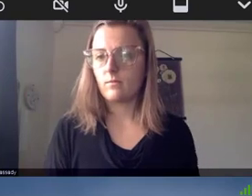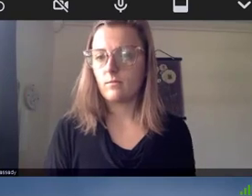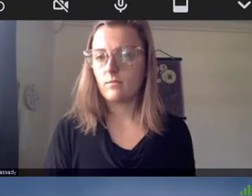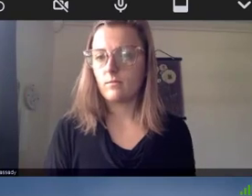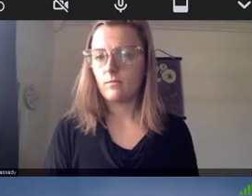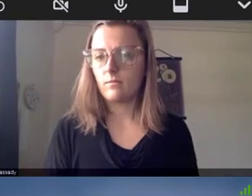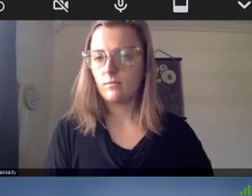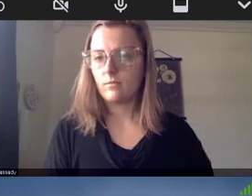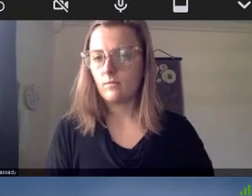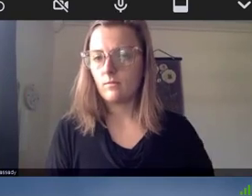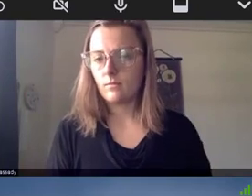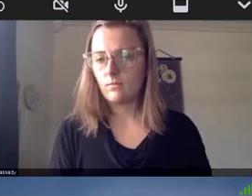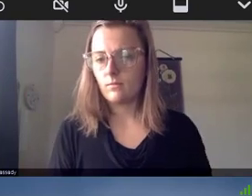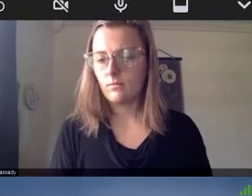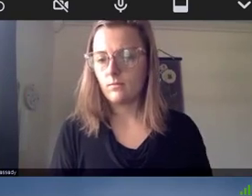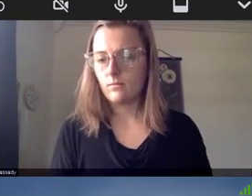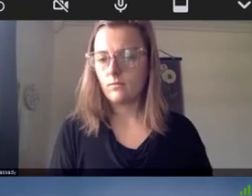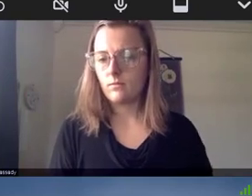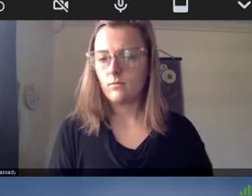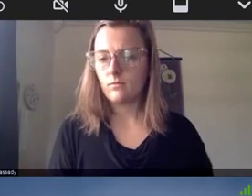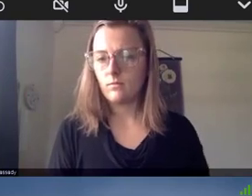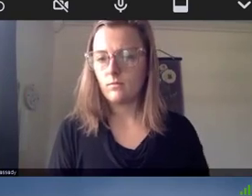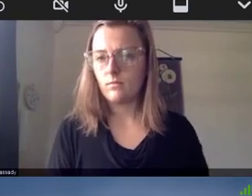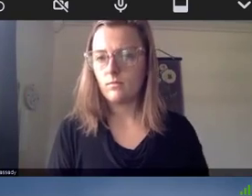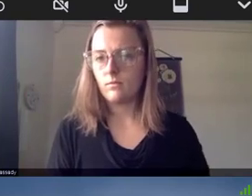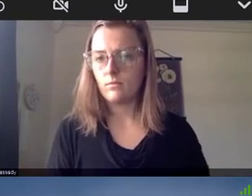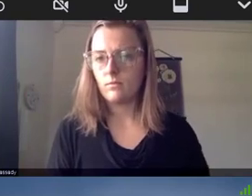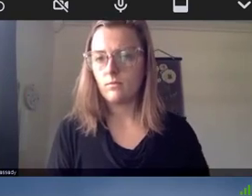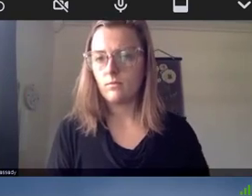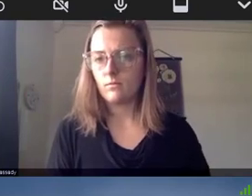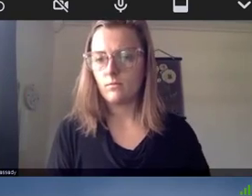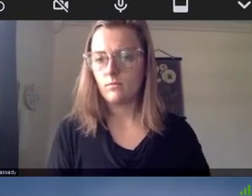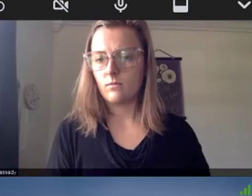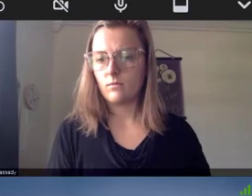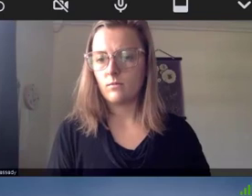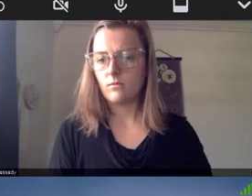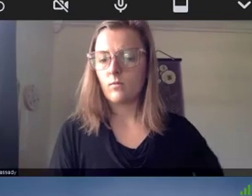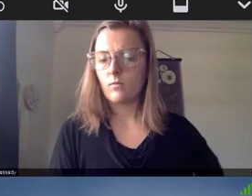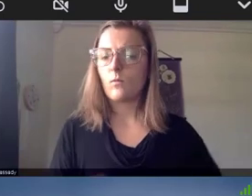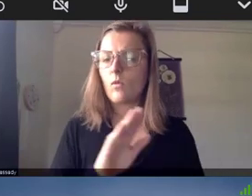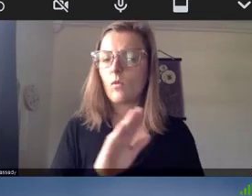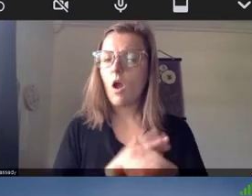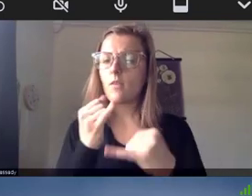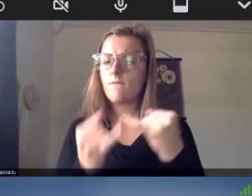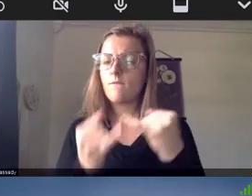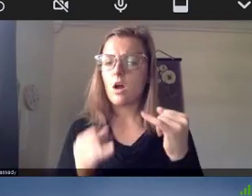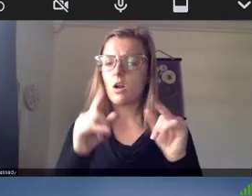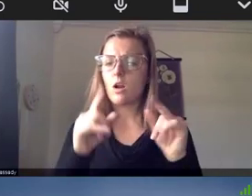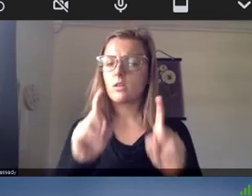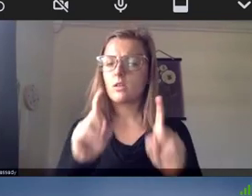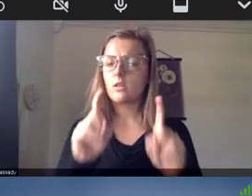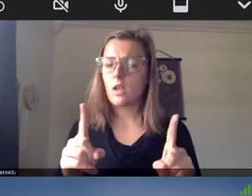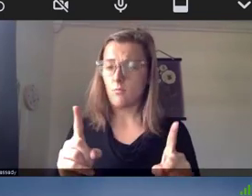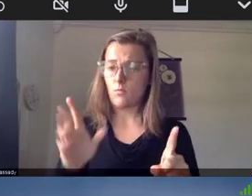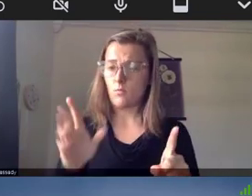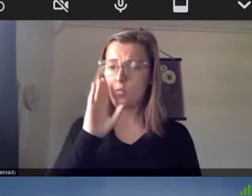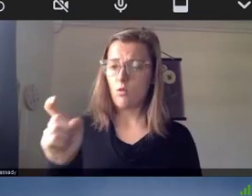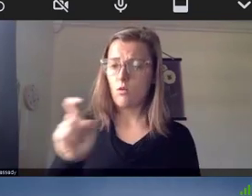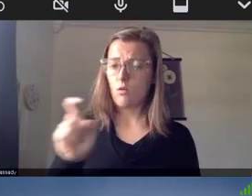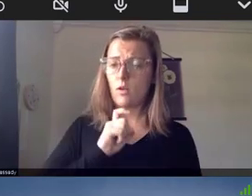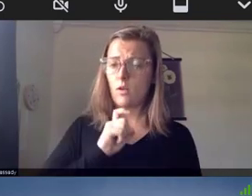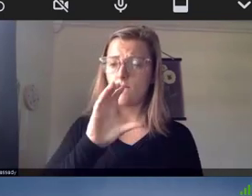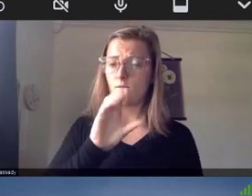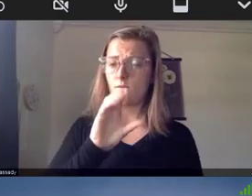On the final, are we given coefficient tables and equations not listed on the equation sheet? Fin efficiency